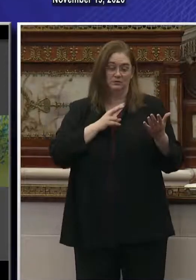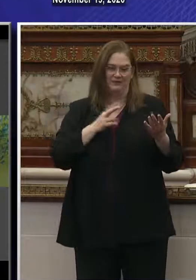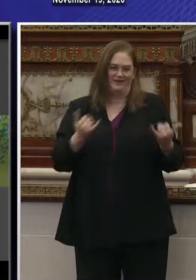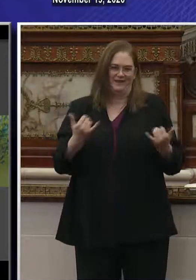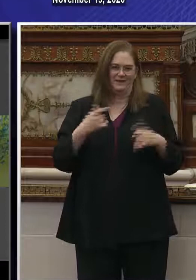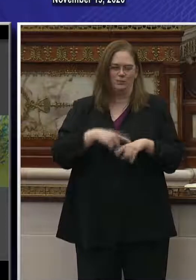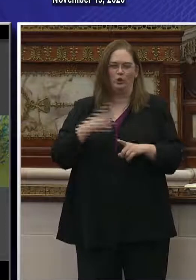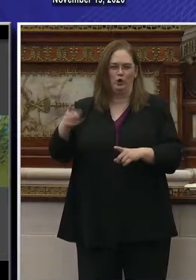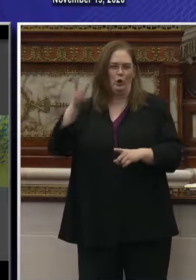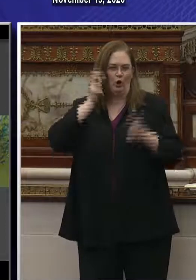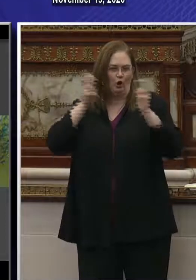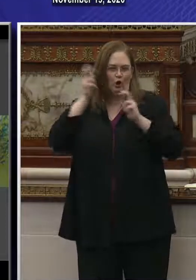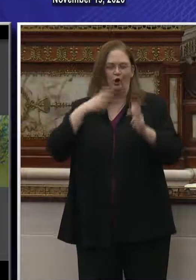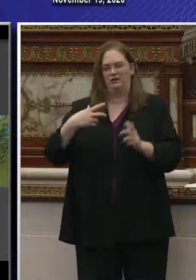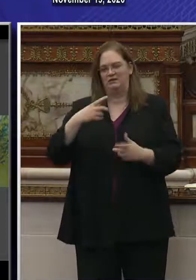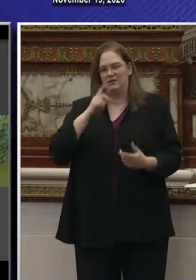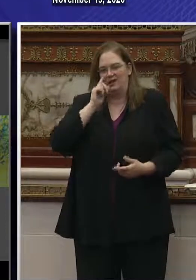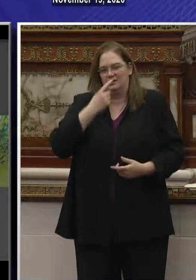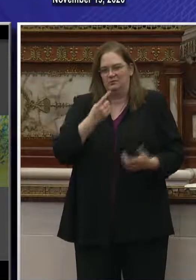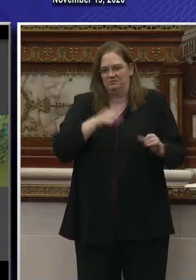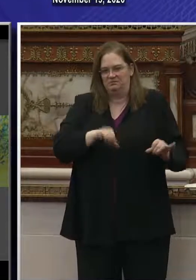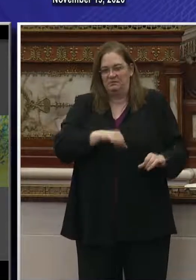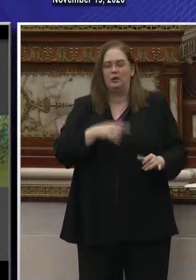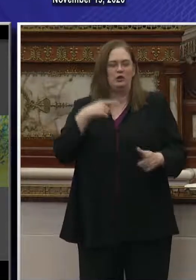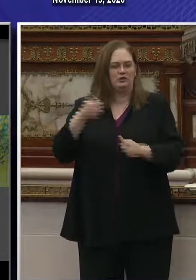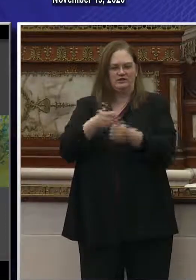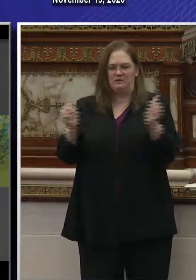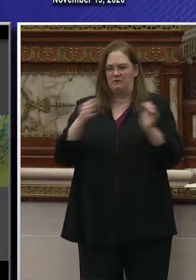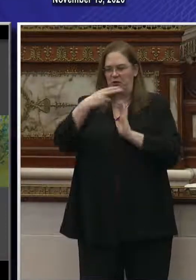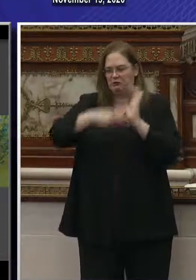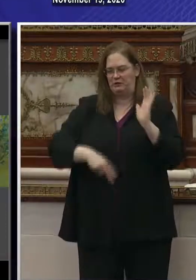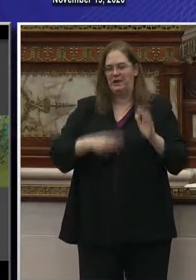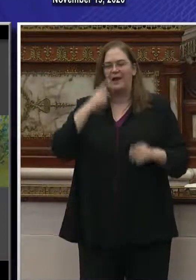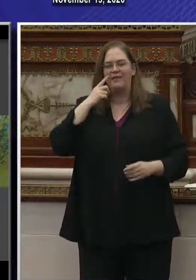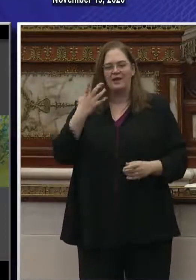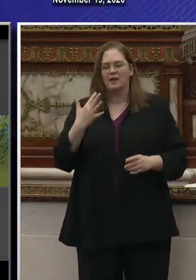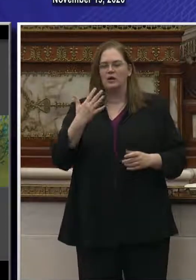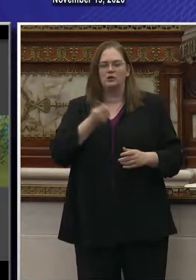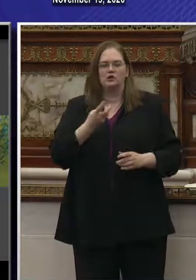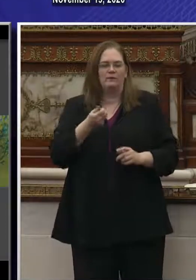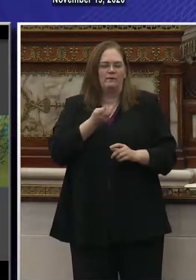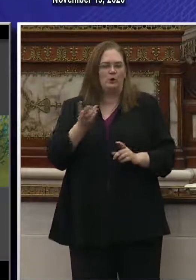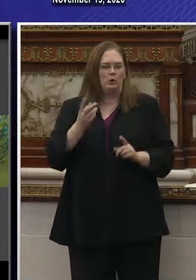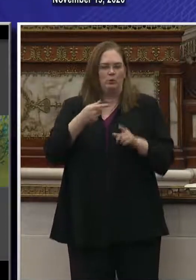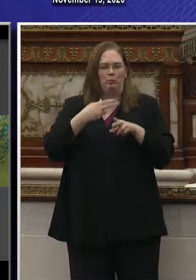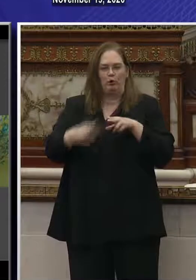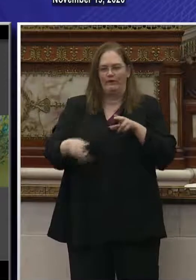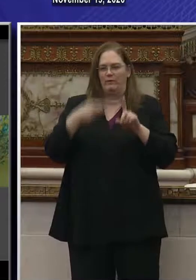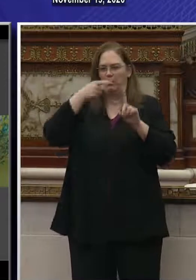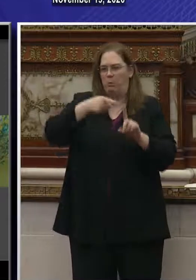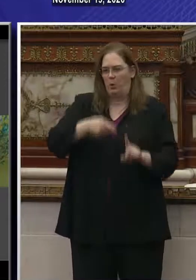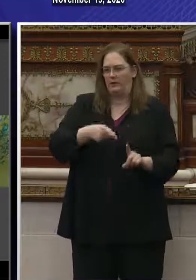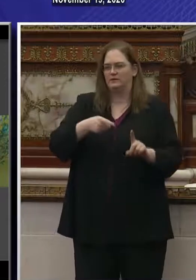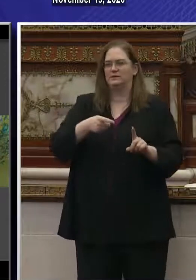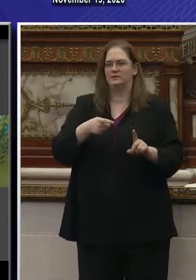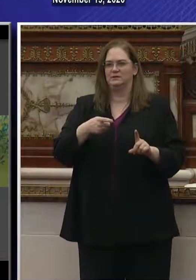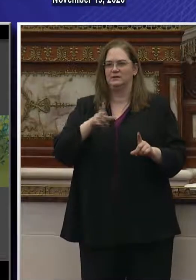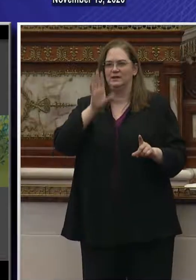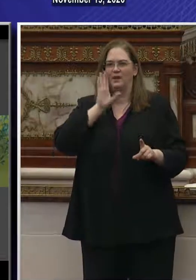this. You've had a lot to hear today. You can read it at your leisure. I think I just want to make a few sort of brief points that will sort